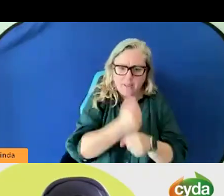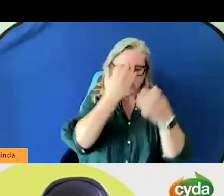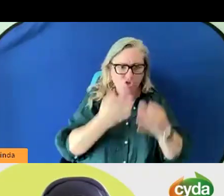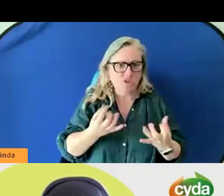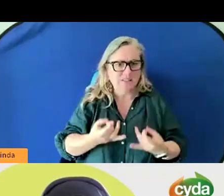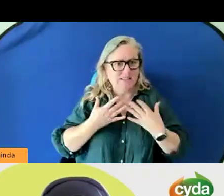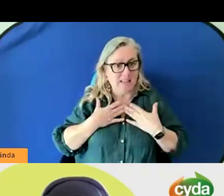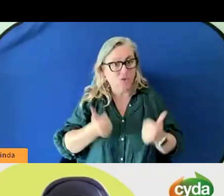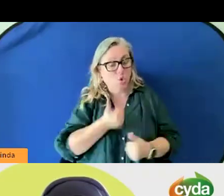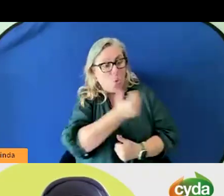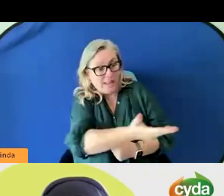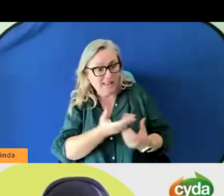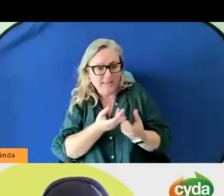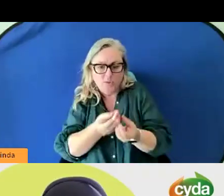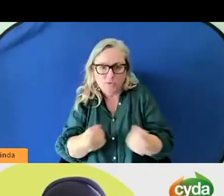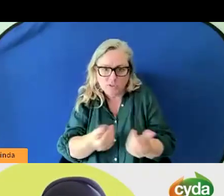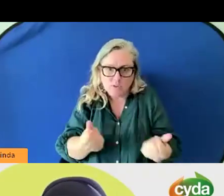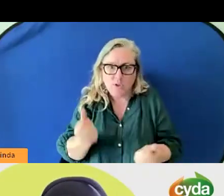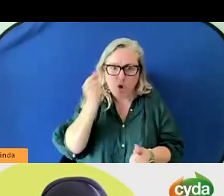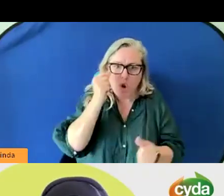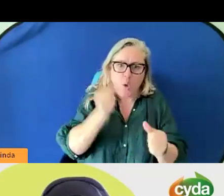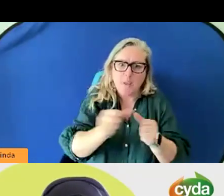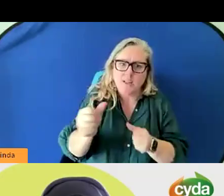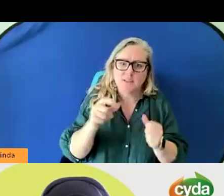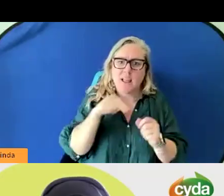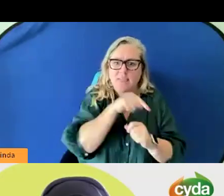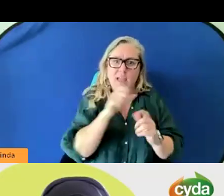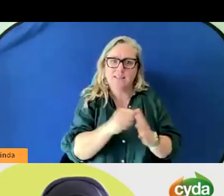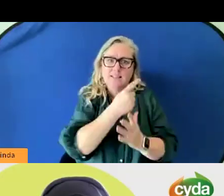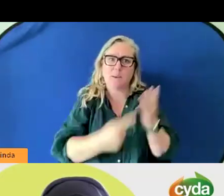those who've lived it and know best, which is the disabled community.